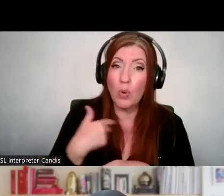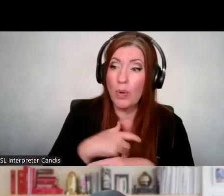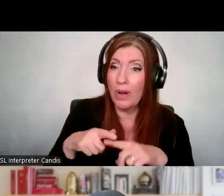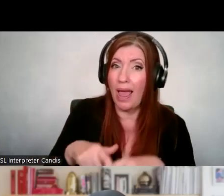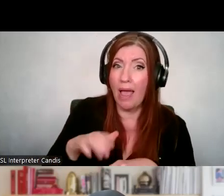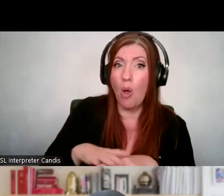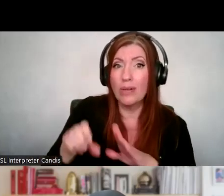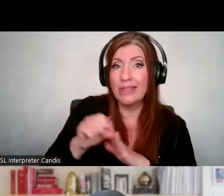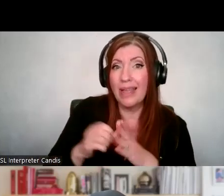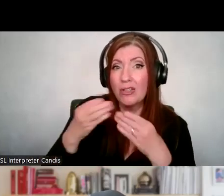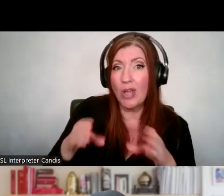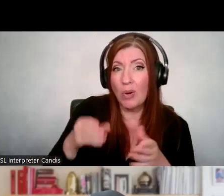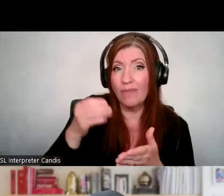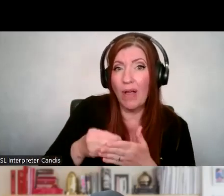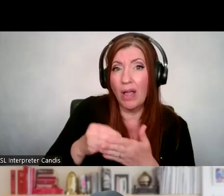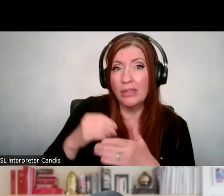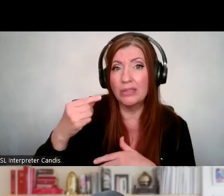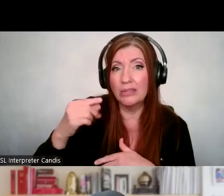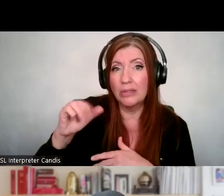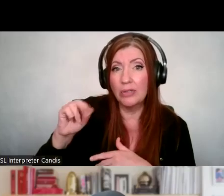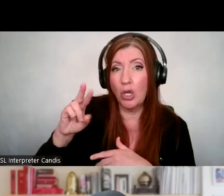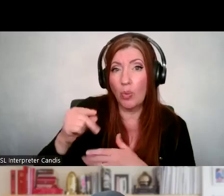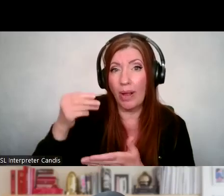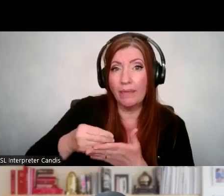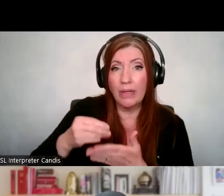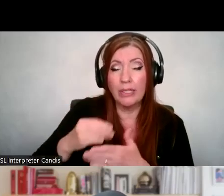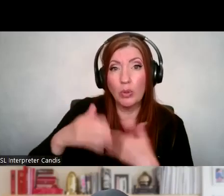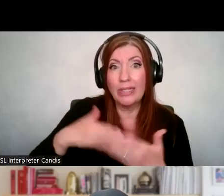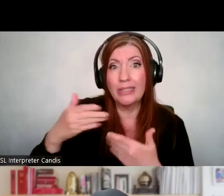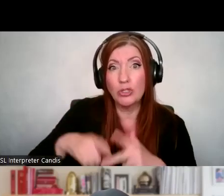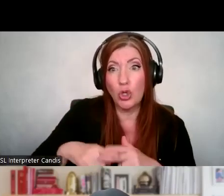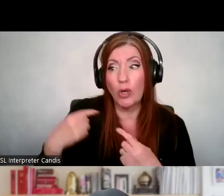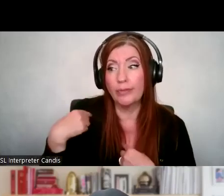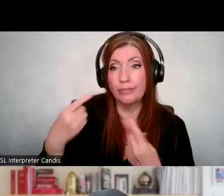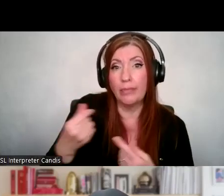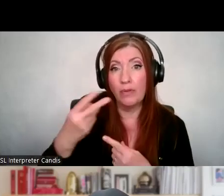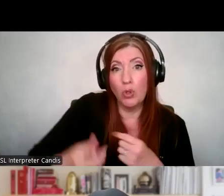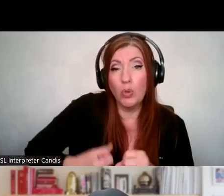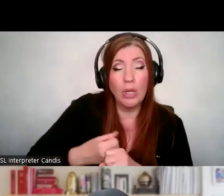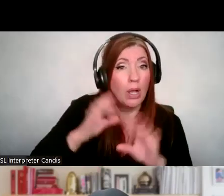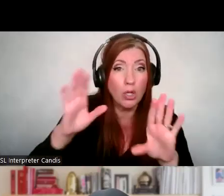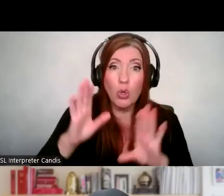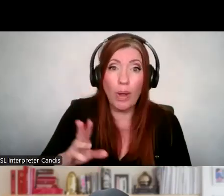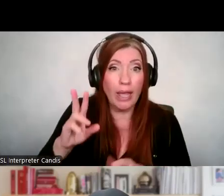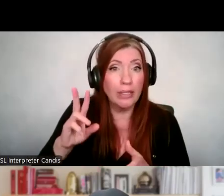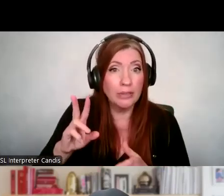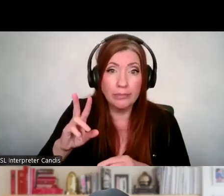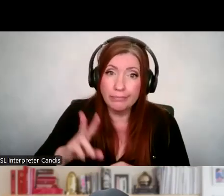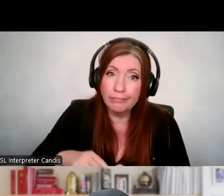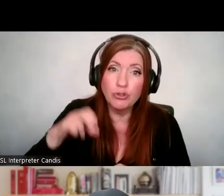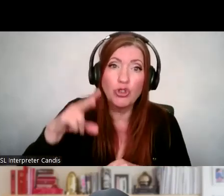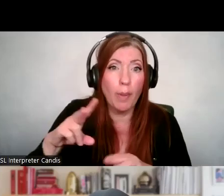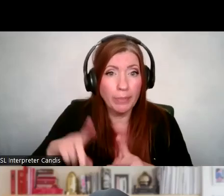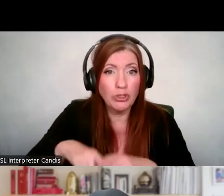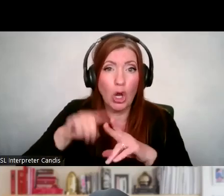funds, grant funding, or other things to get things started over the last few years, it's a fantastic jumpstart. But we can take 70 to 80%